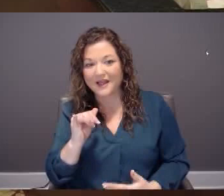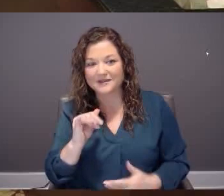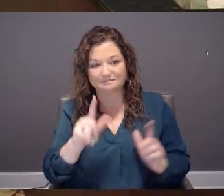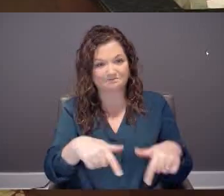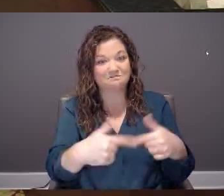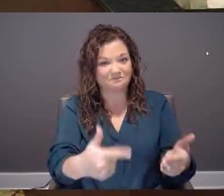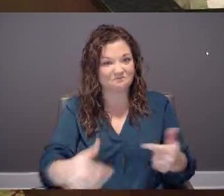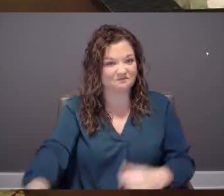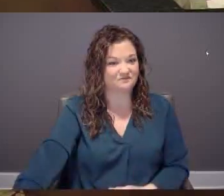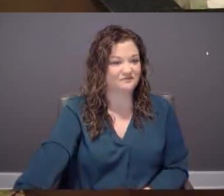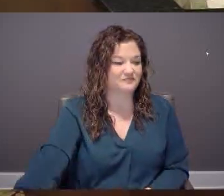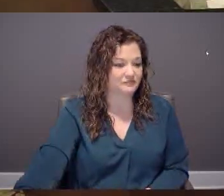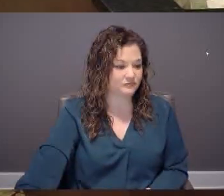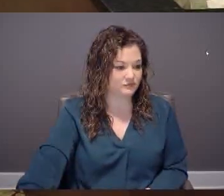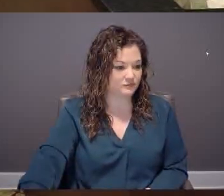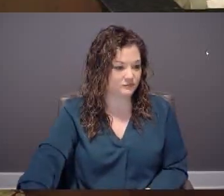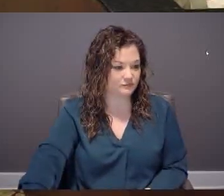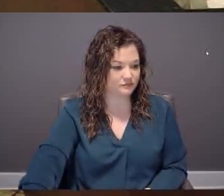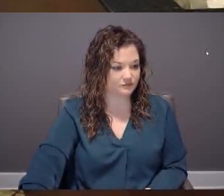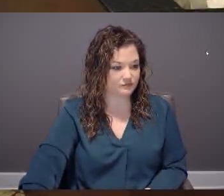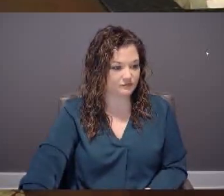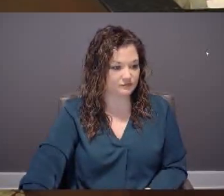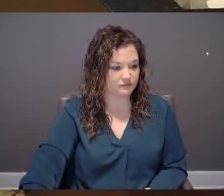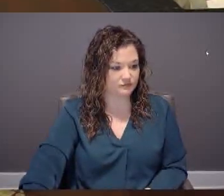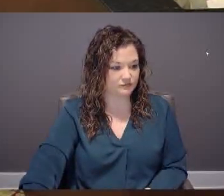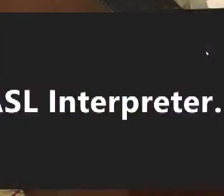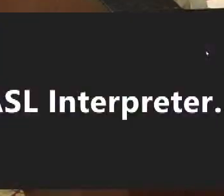Yeah. Yeah, very good.